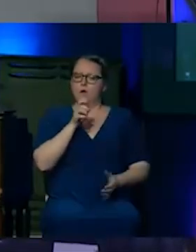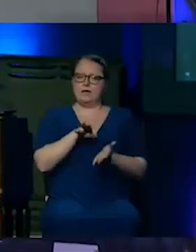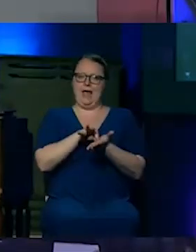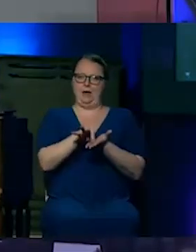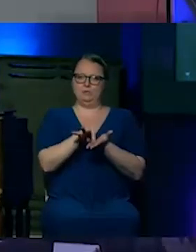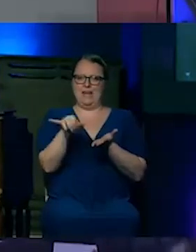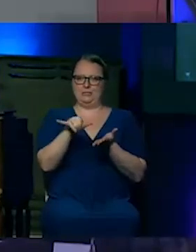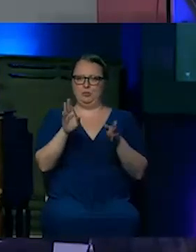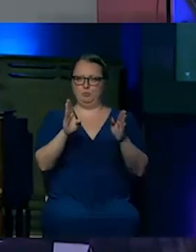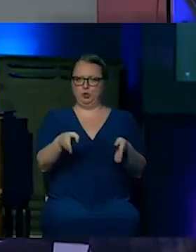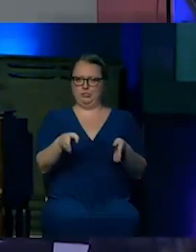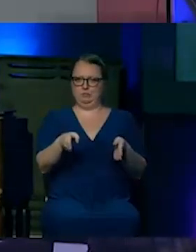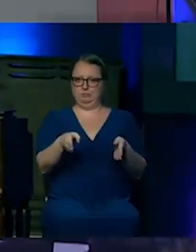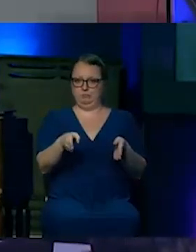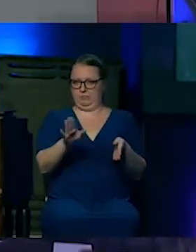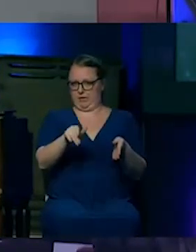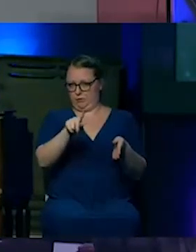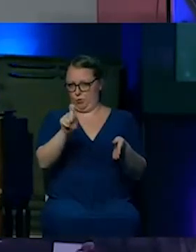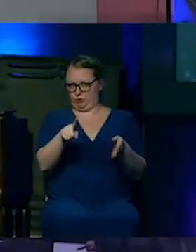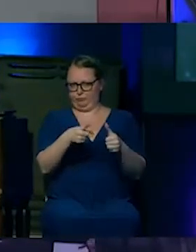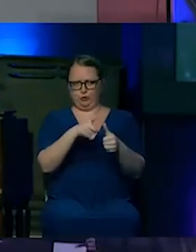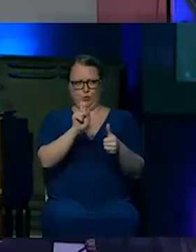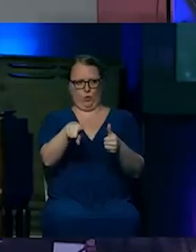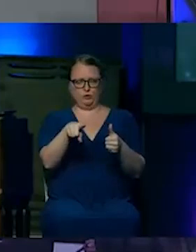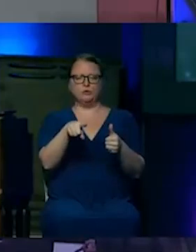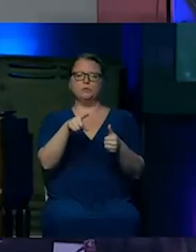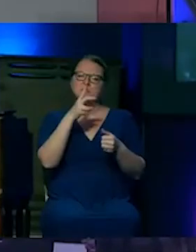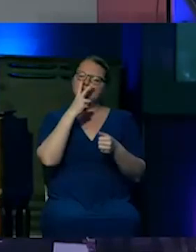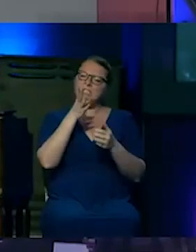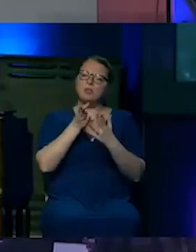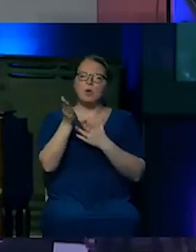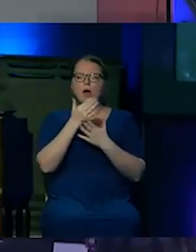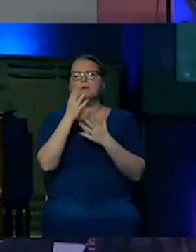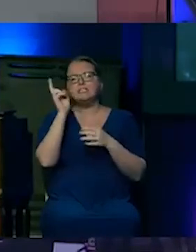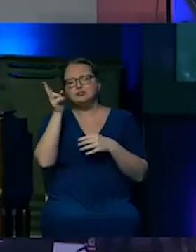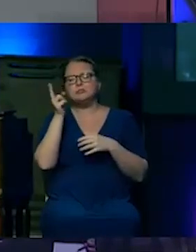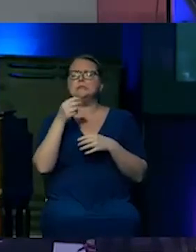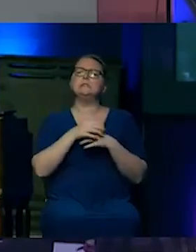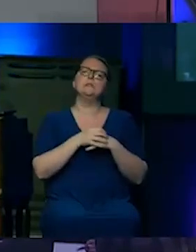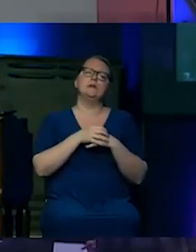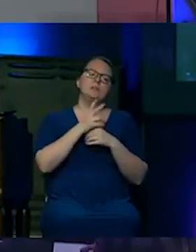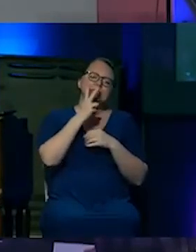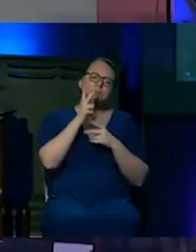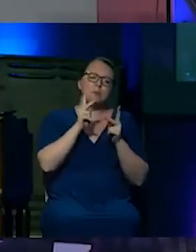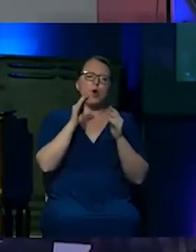as a person? Right? And we've seen kind of throughout history, we've seen how some people are